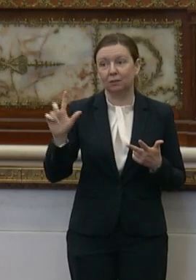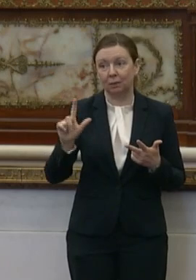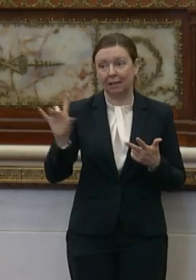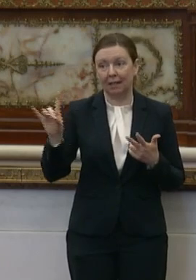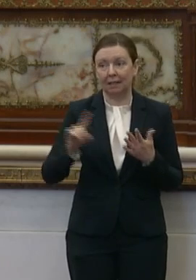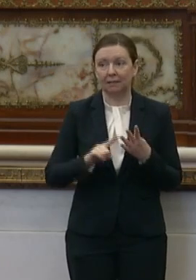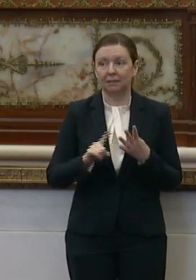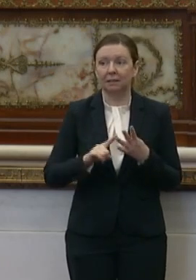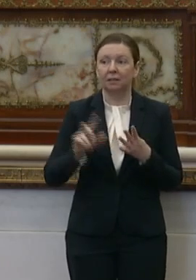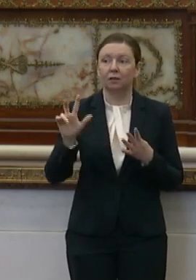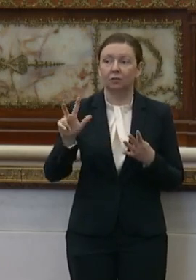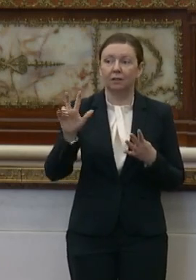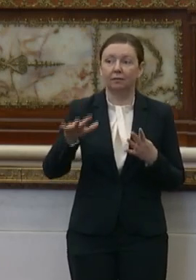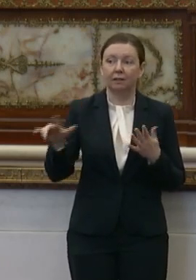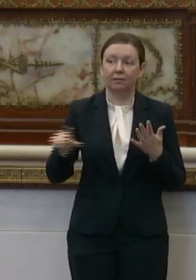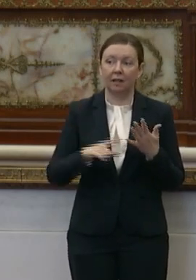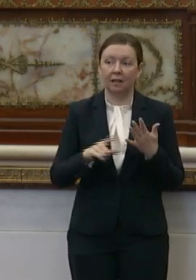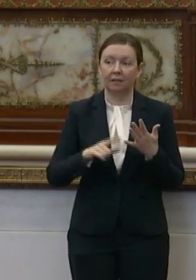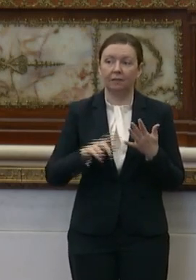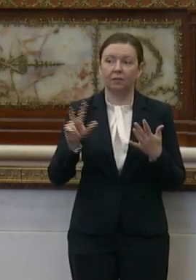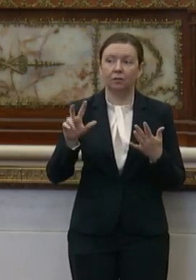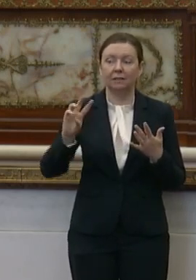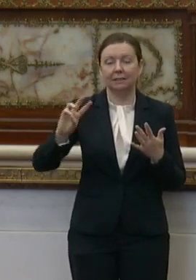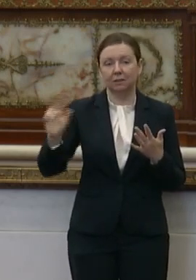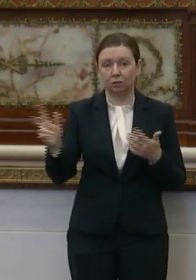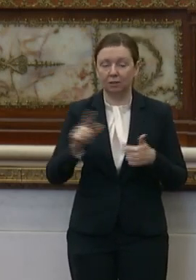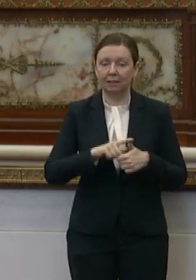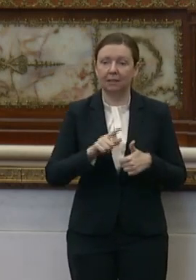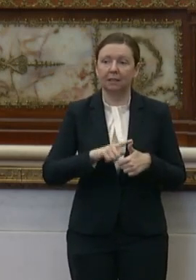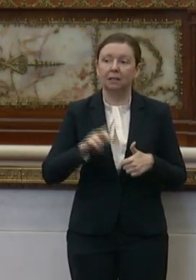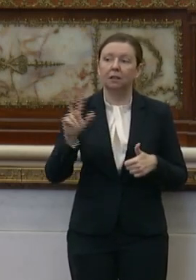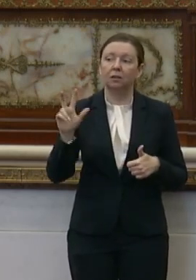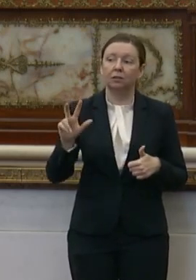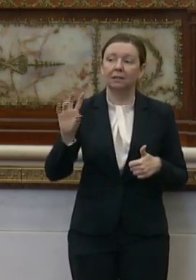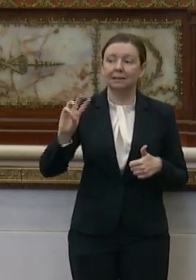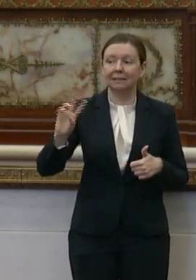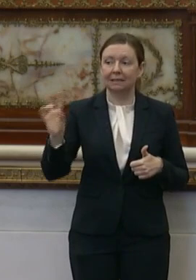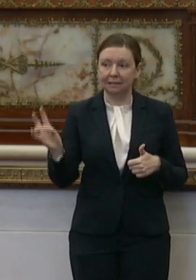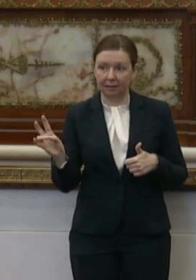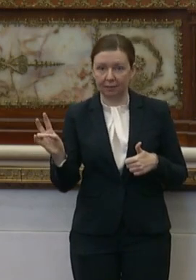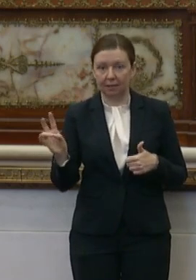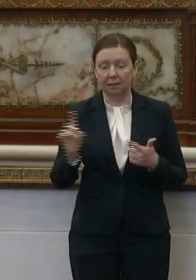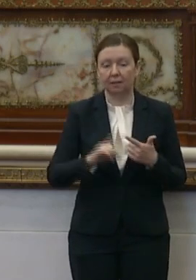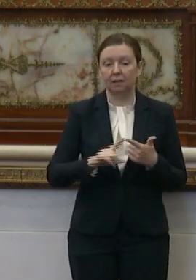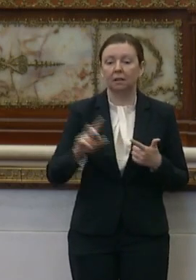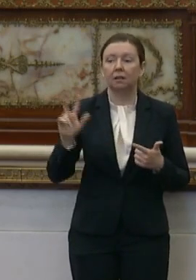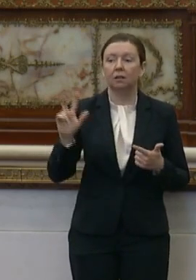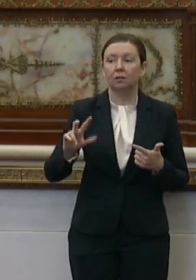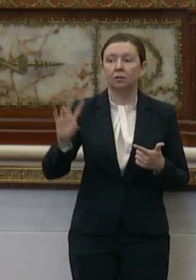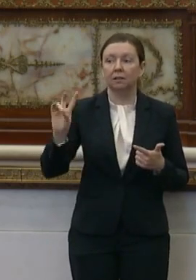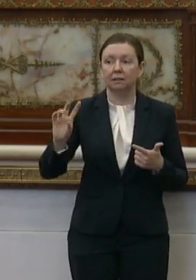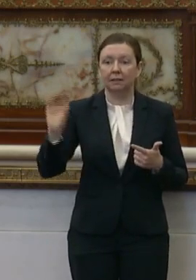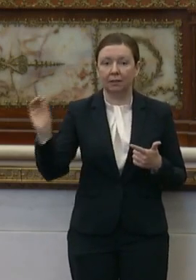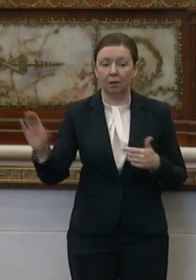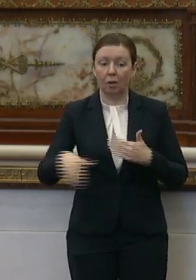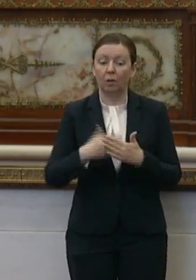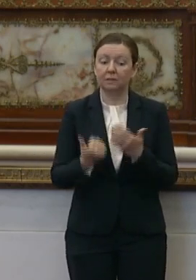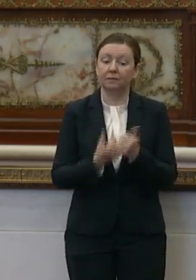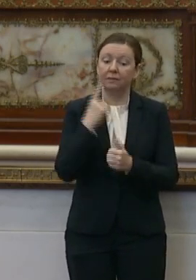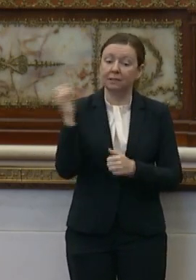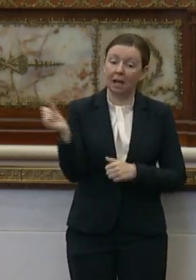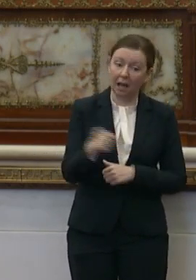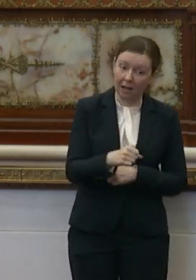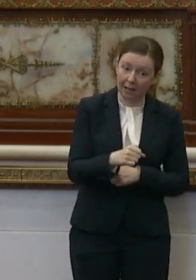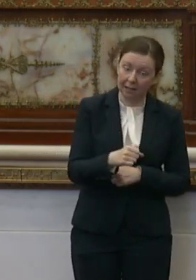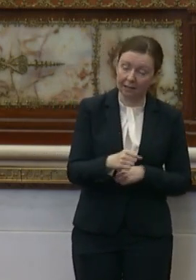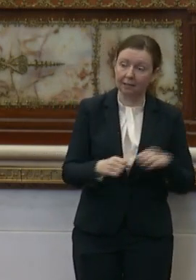200328, 200355, 200363, 200367, and 200370. All those in favor indicate